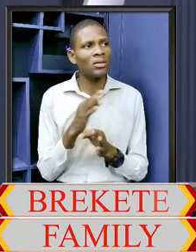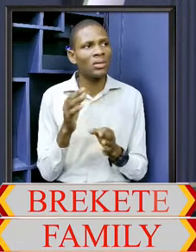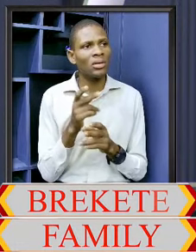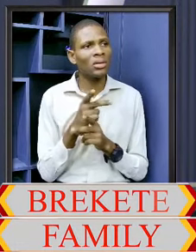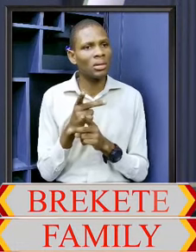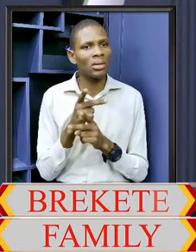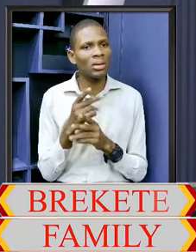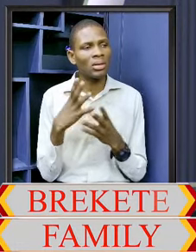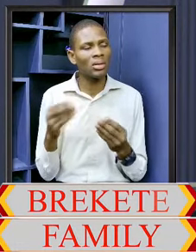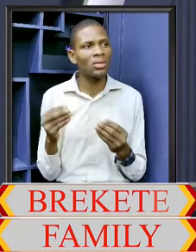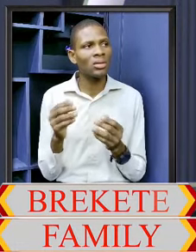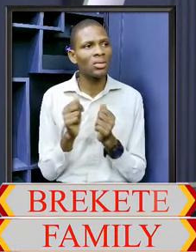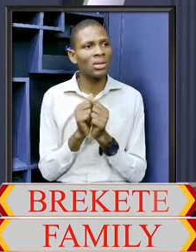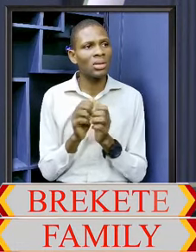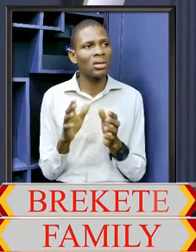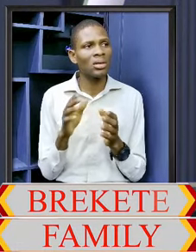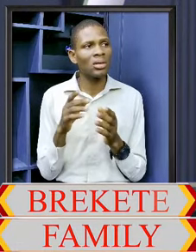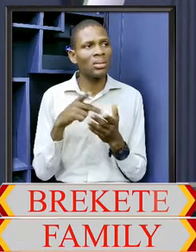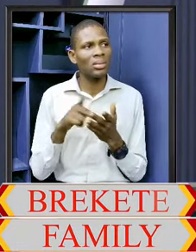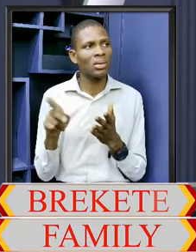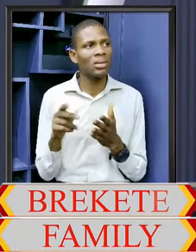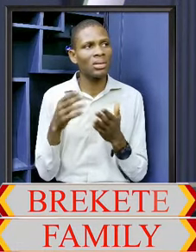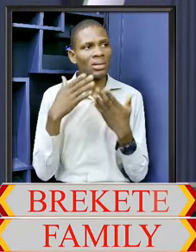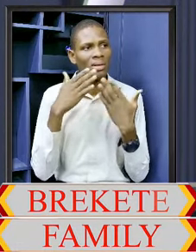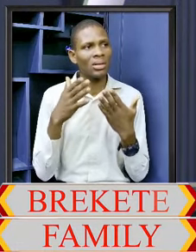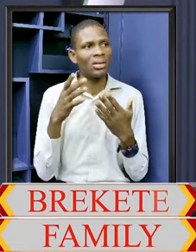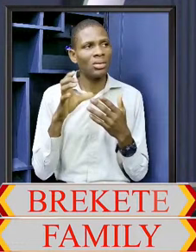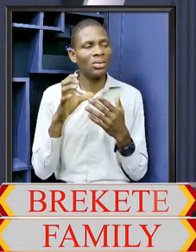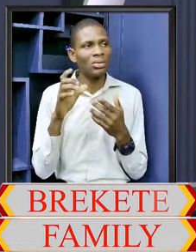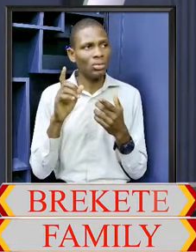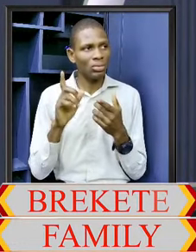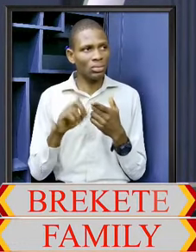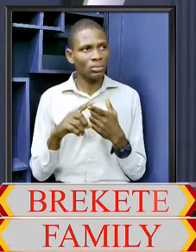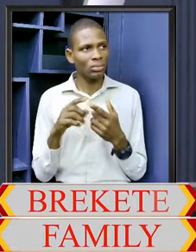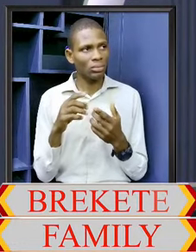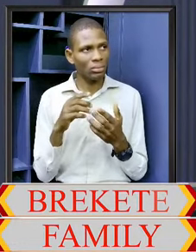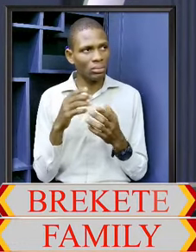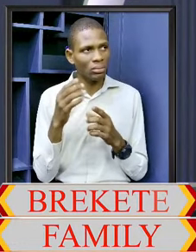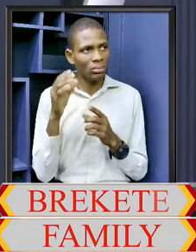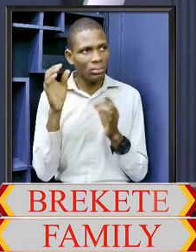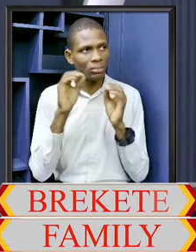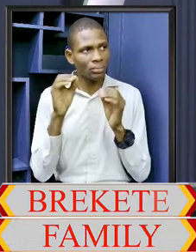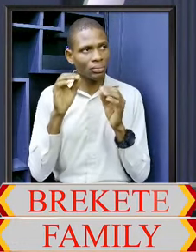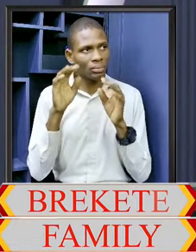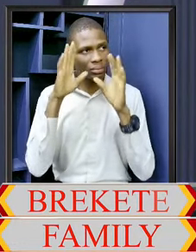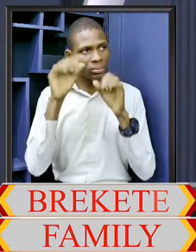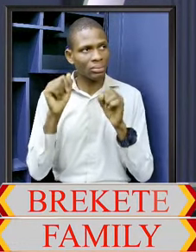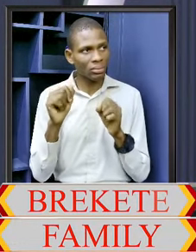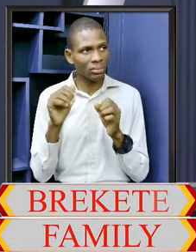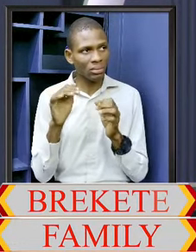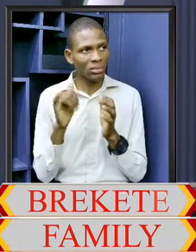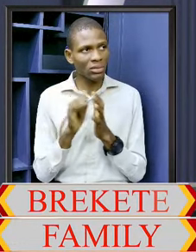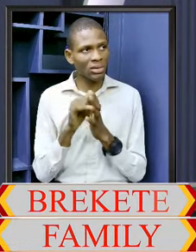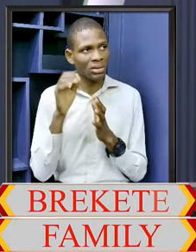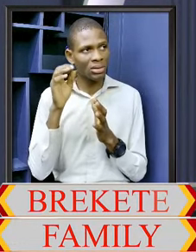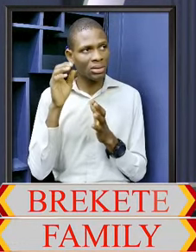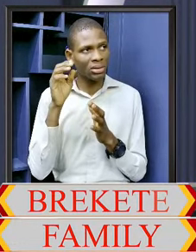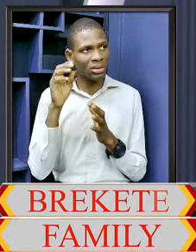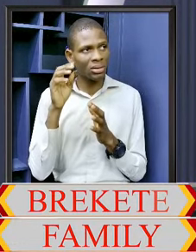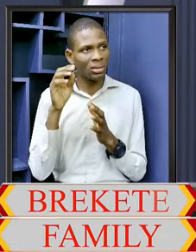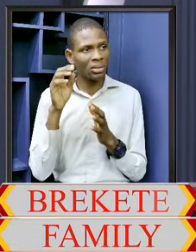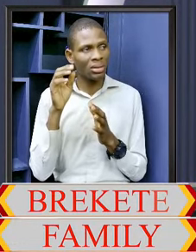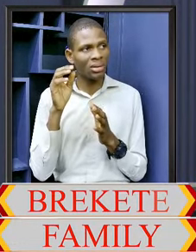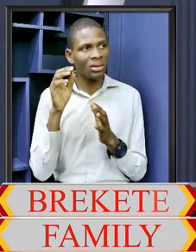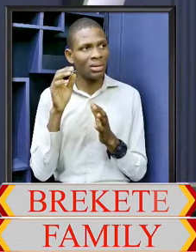settle without payment thanks to ordinary president. Okay, it means say him welcome where will they do a matter. Him for